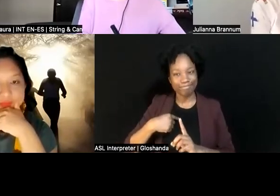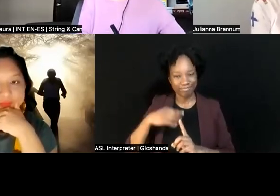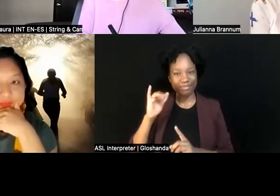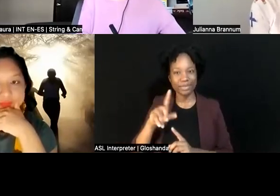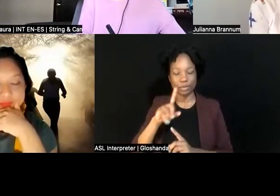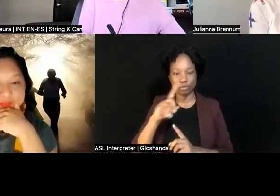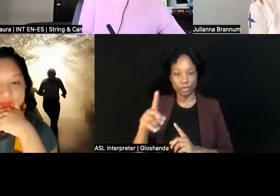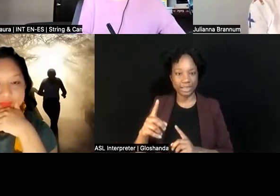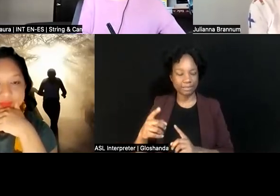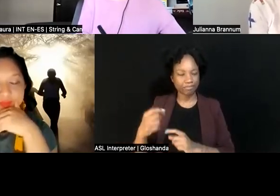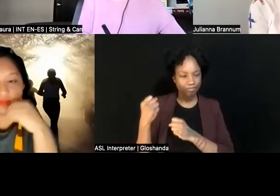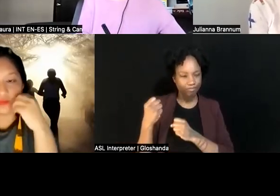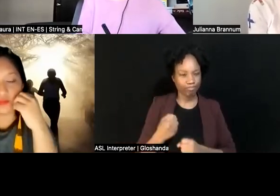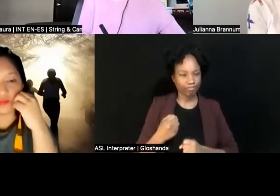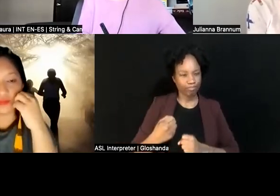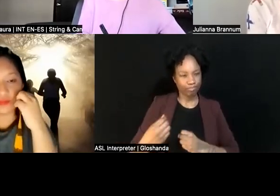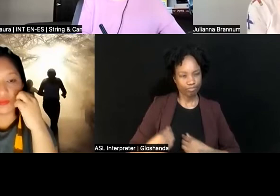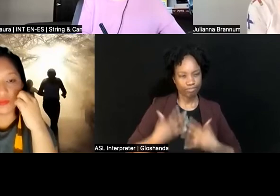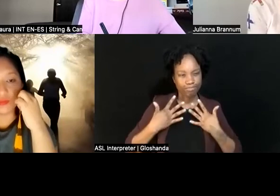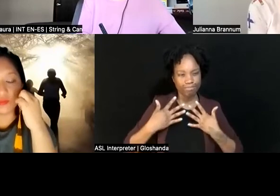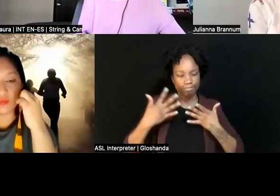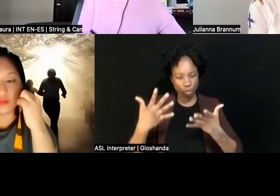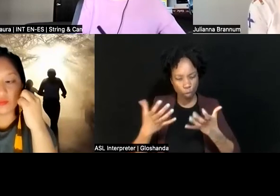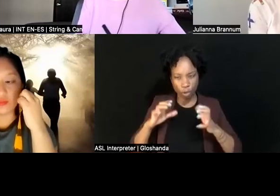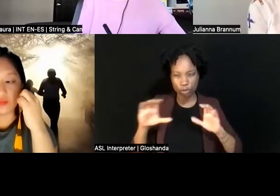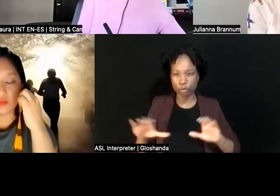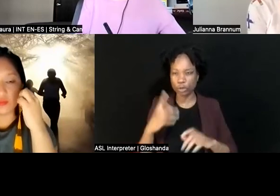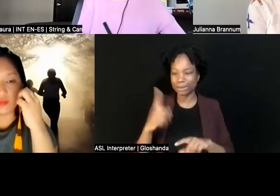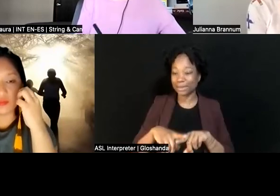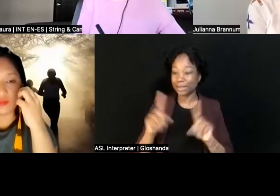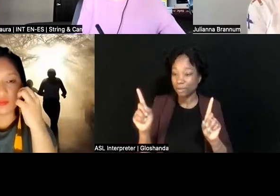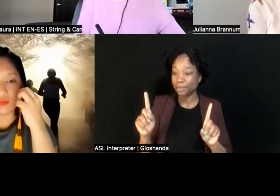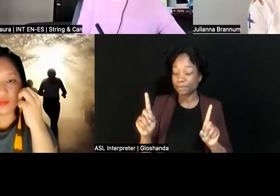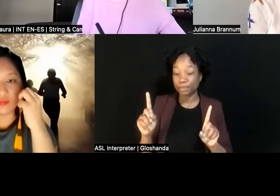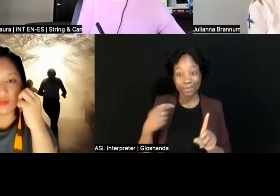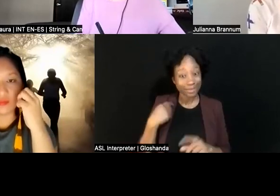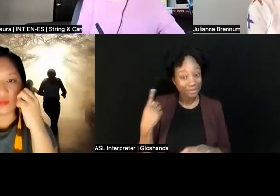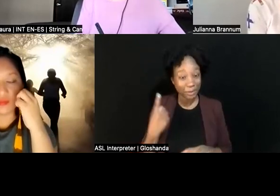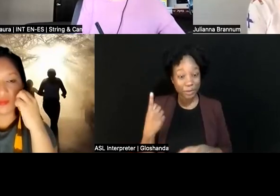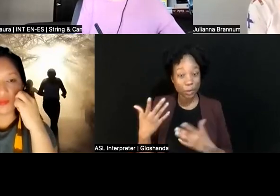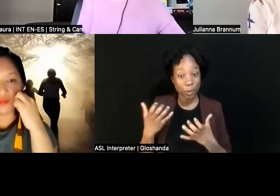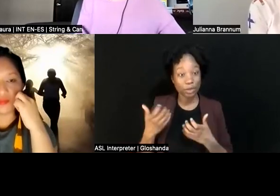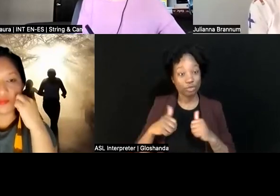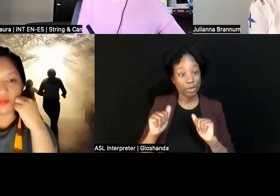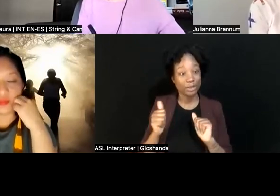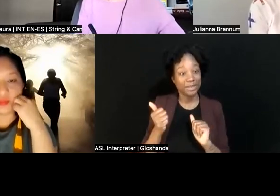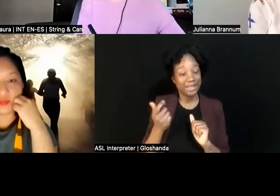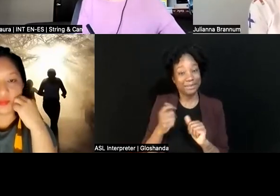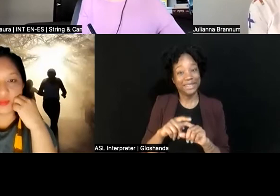me to do something different. I always wanted to try to be a little bit different. And so that